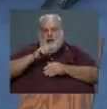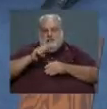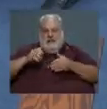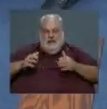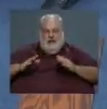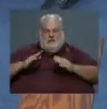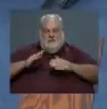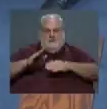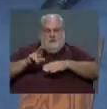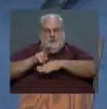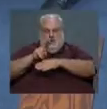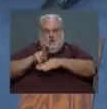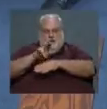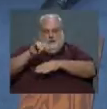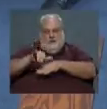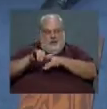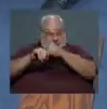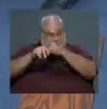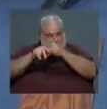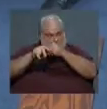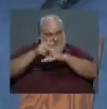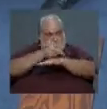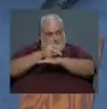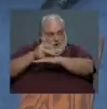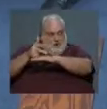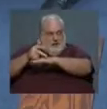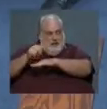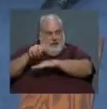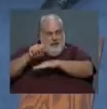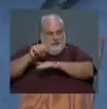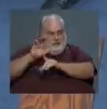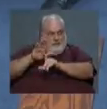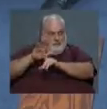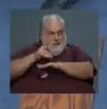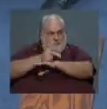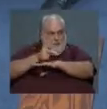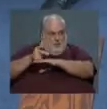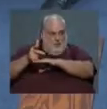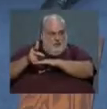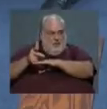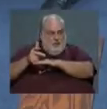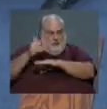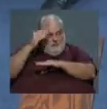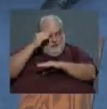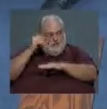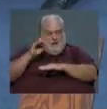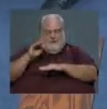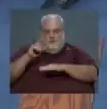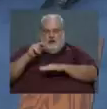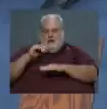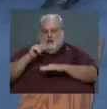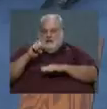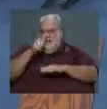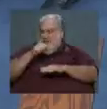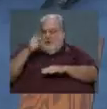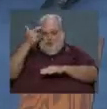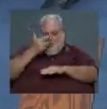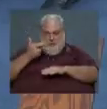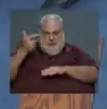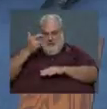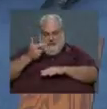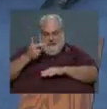that existing parking lot as parking. But since it's franchised, if we ever have any reason that we need